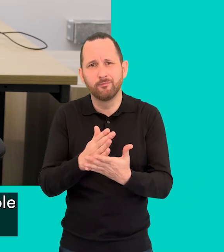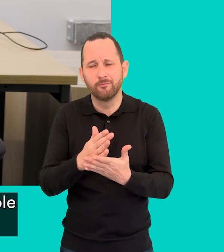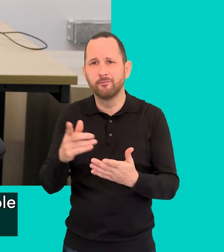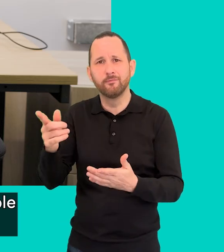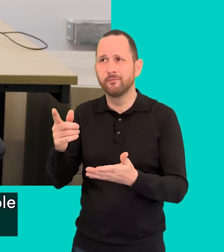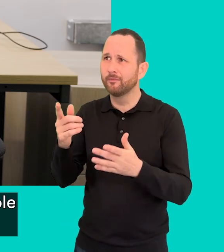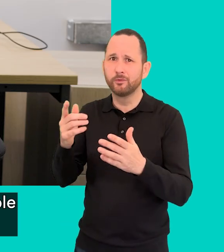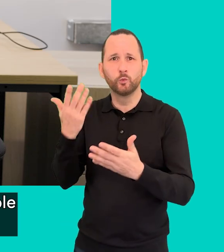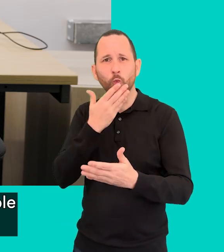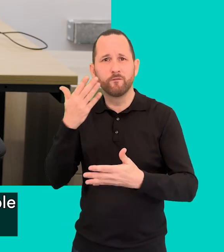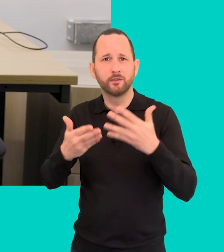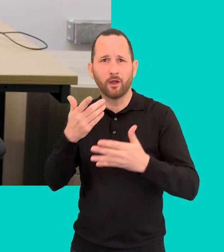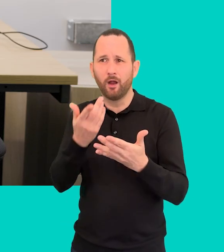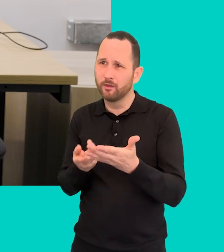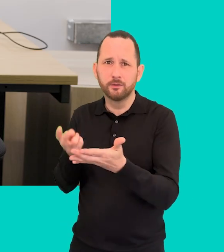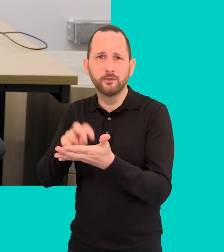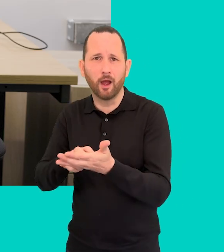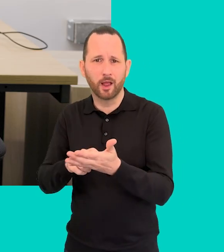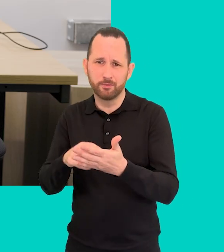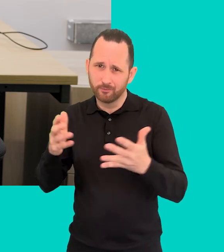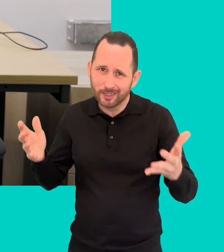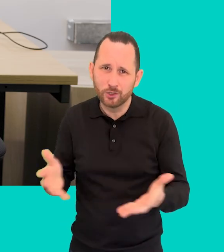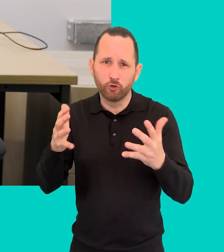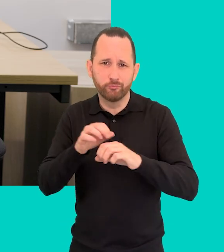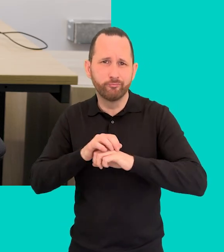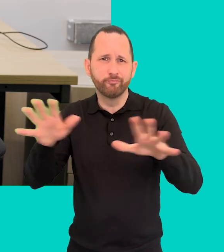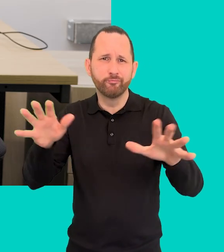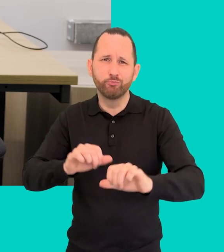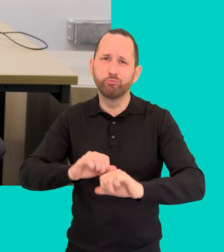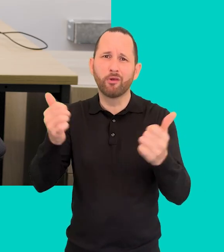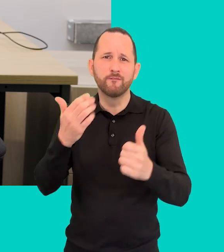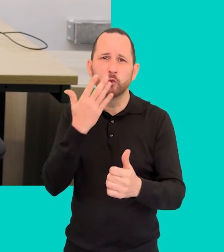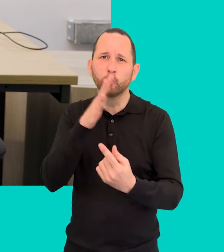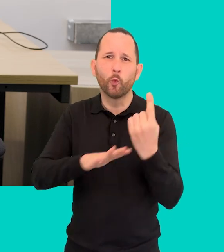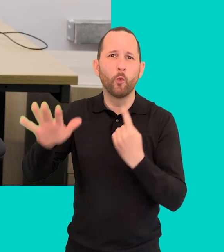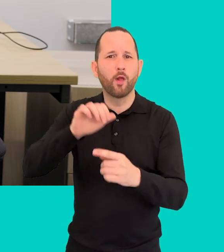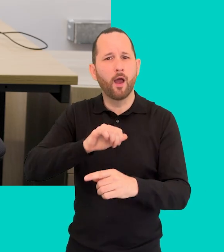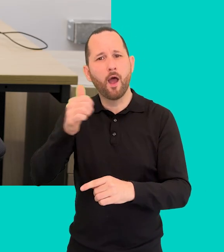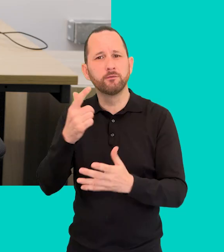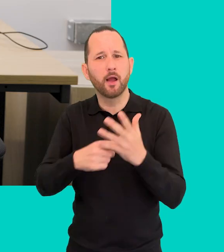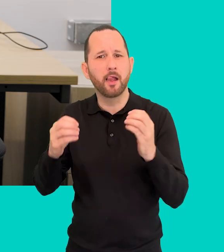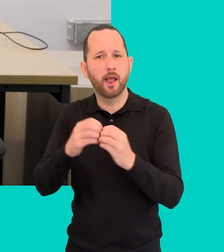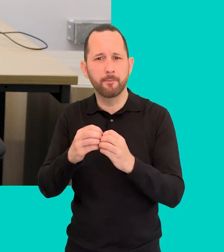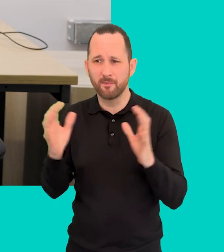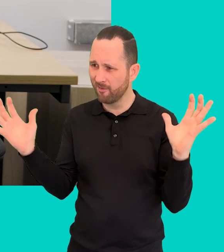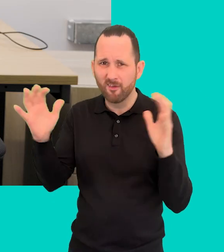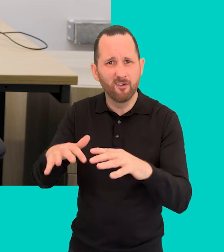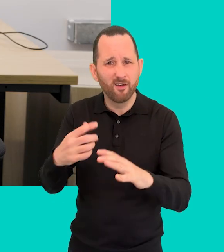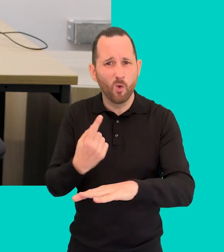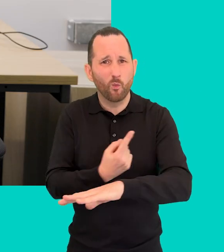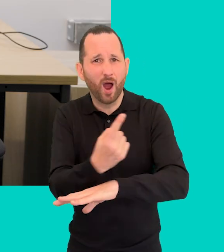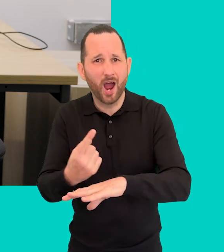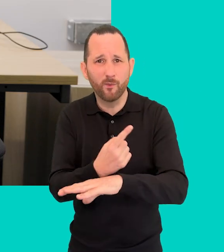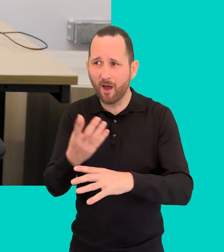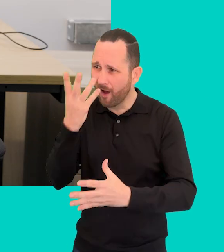as many people sign up as possible. It's a brilliant after school club. It fits perfectly into that hour for an after school